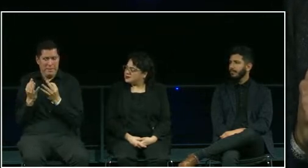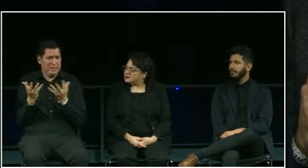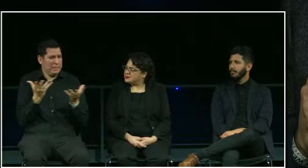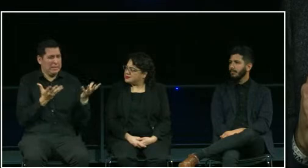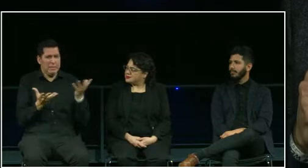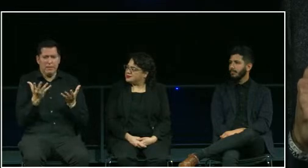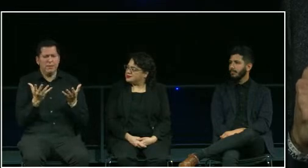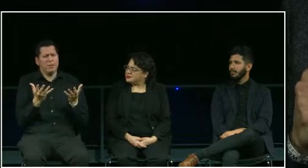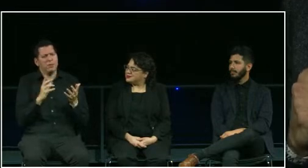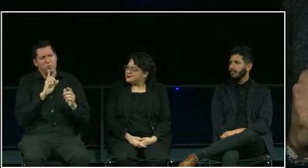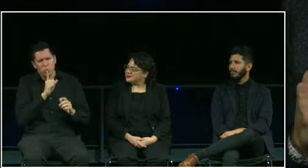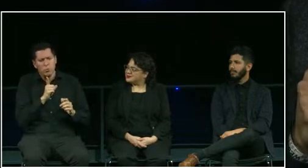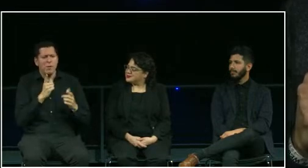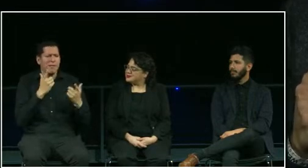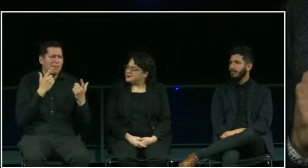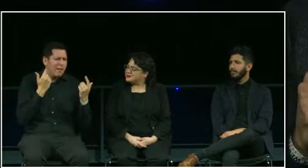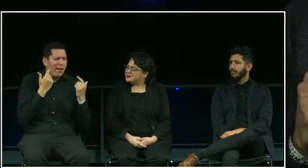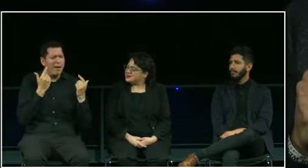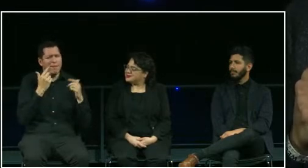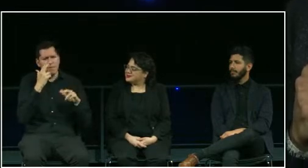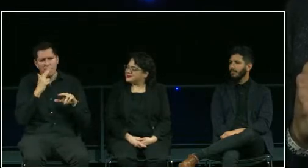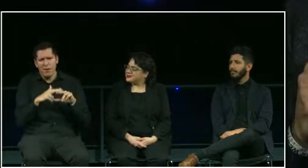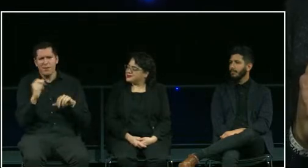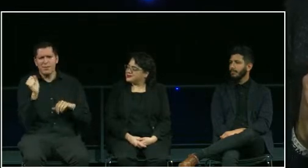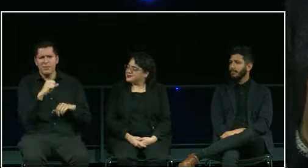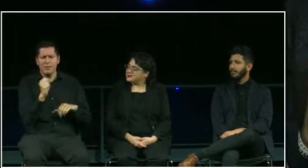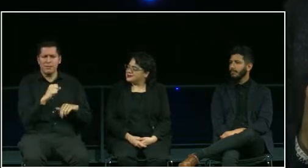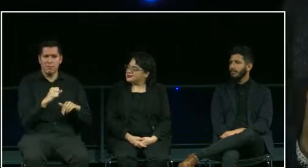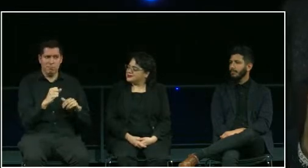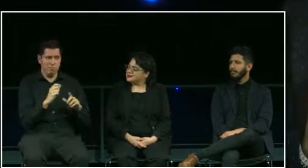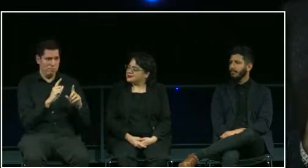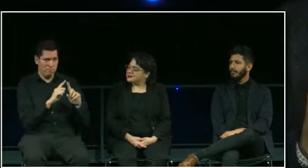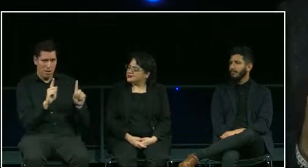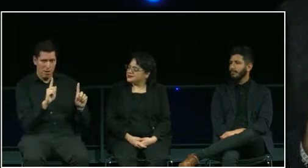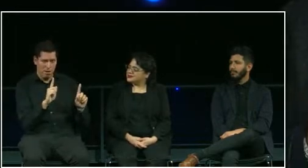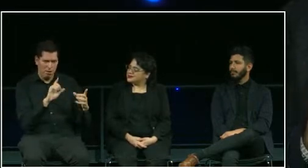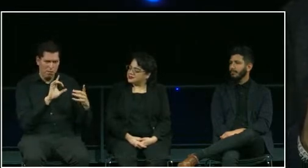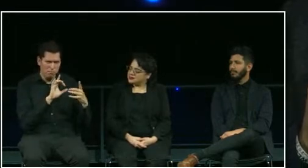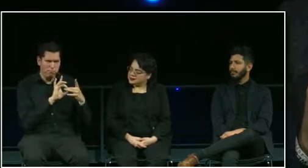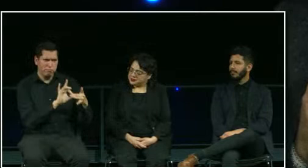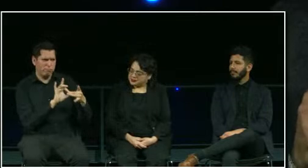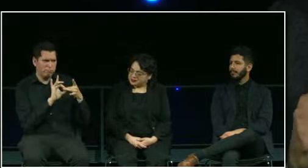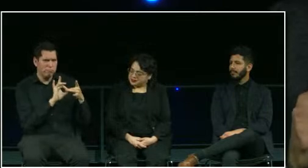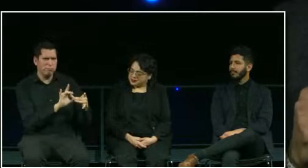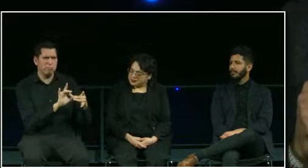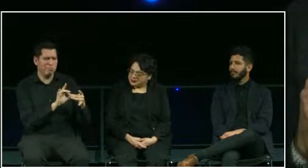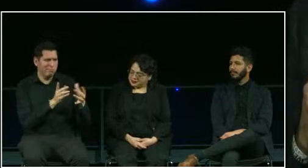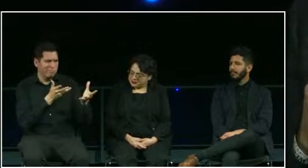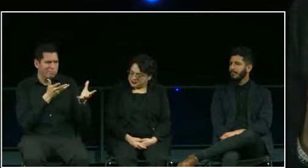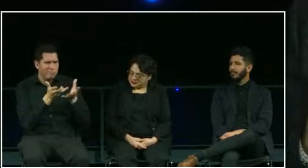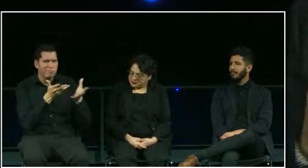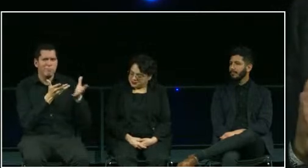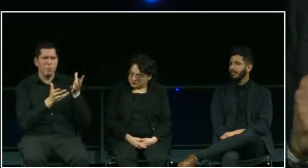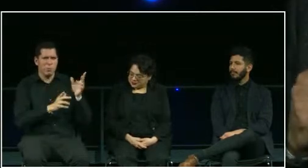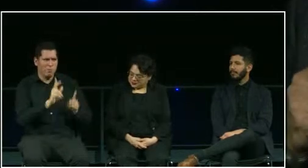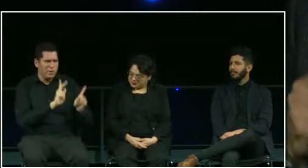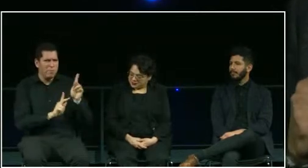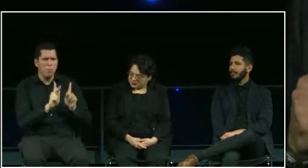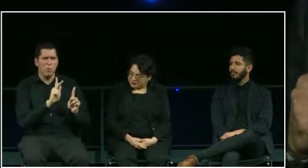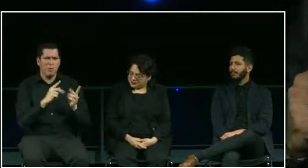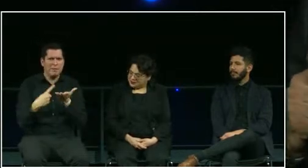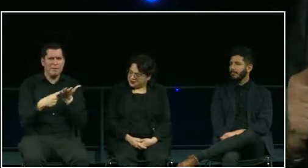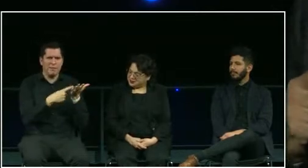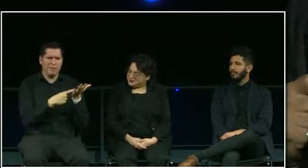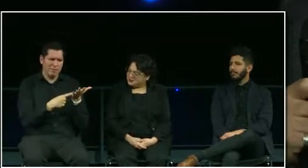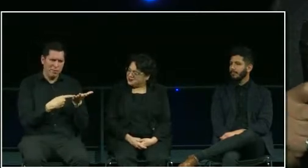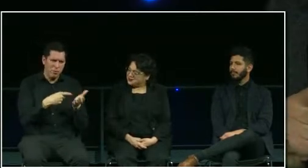We had a lot of laughs, and all that is true, but like, to be connected with people and to be talking about work